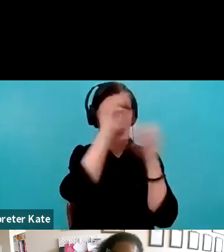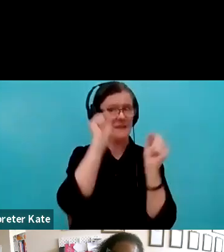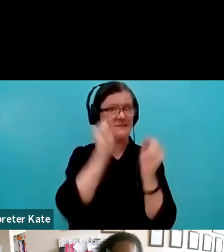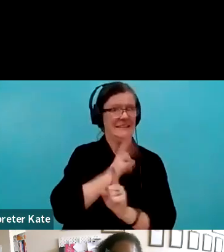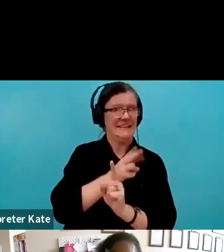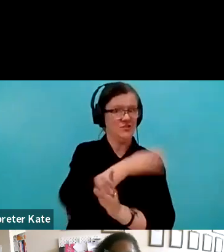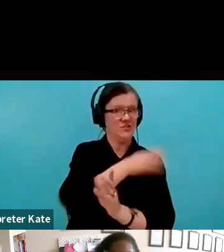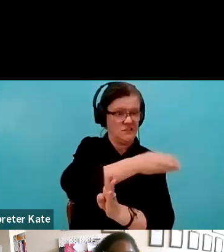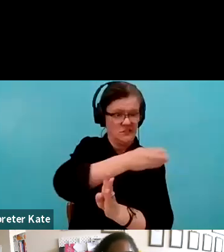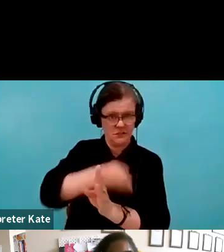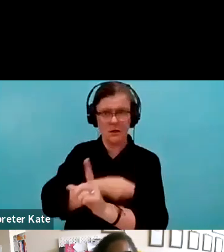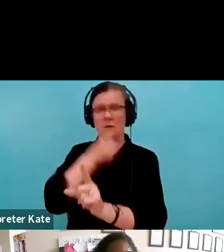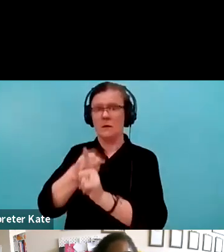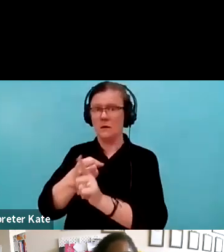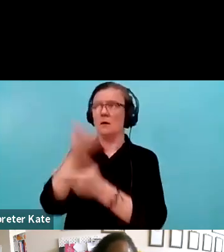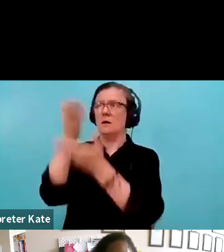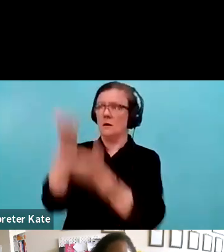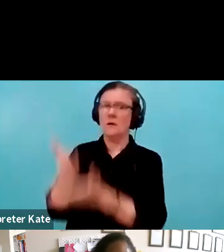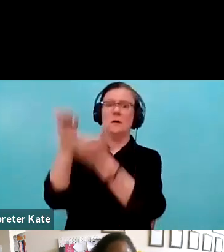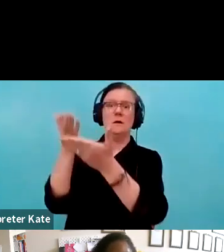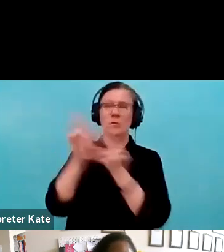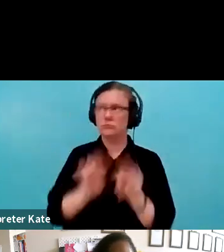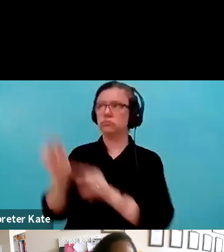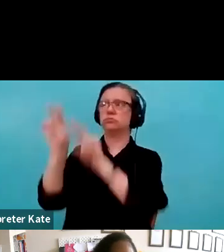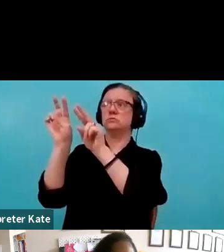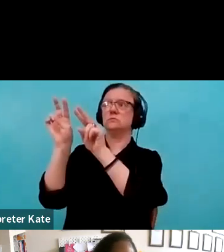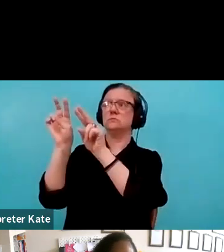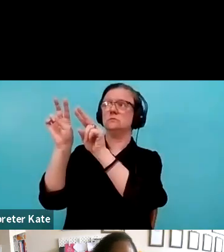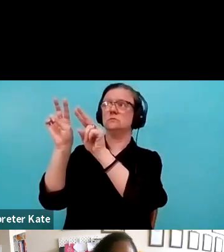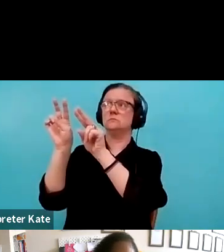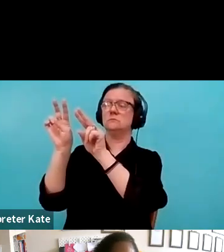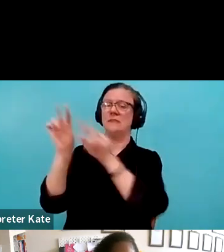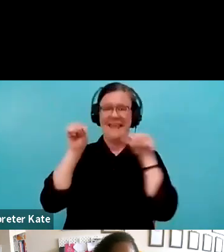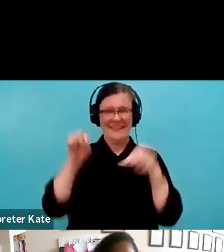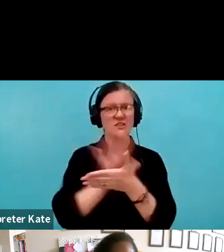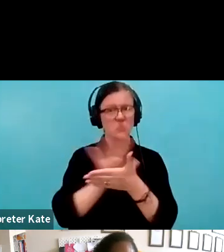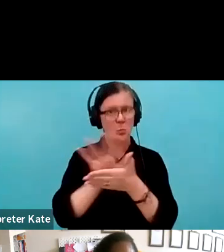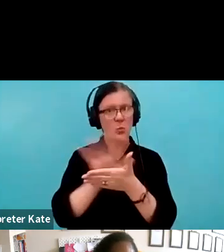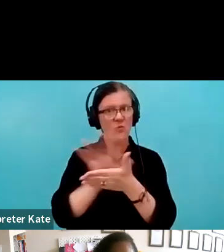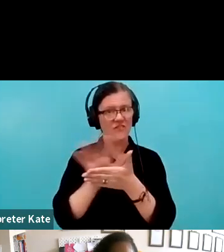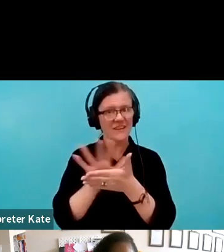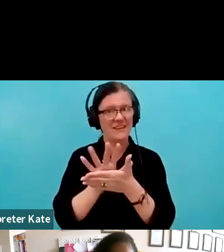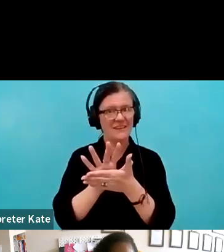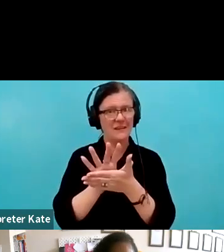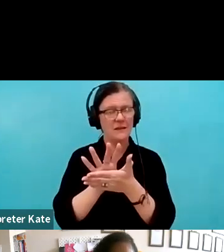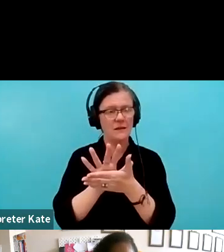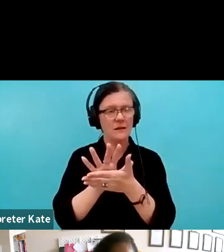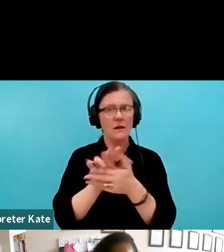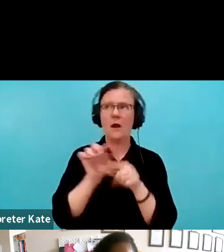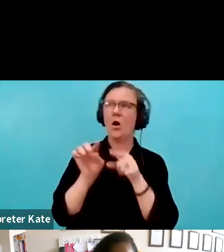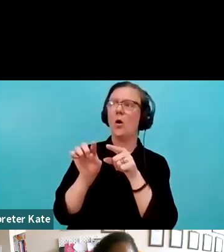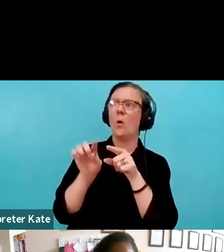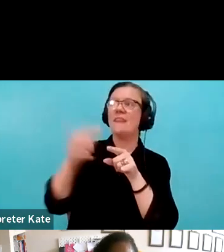came before, right? And so having, you know, this film that can go, oh wait, there's